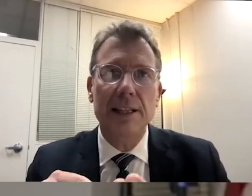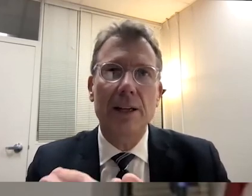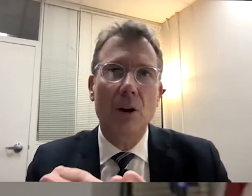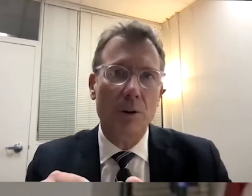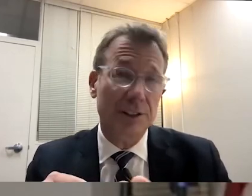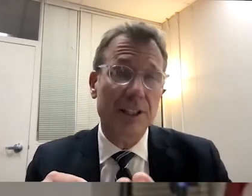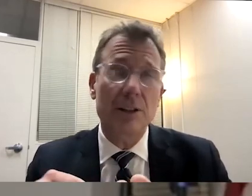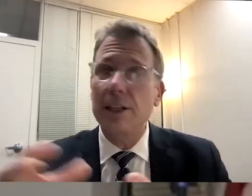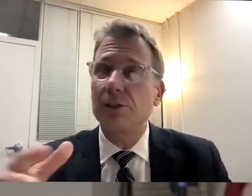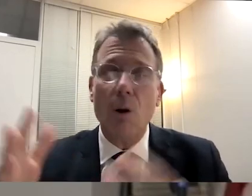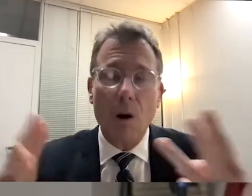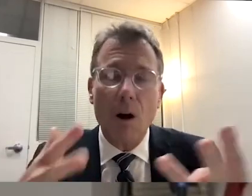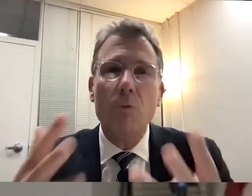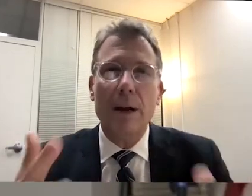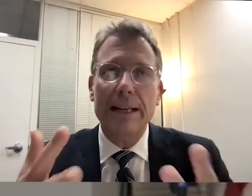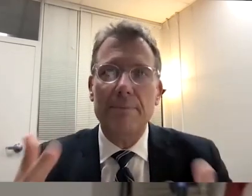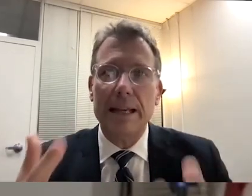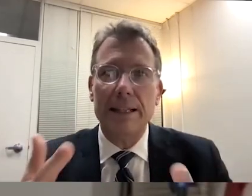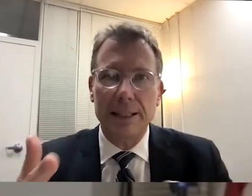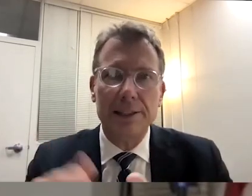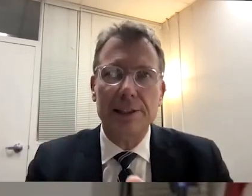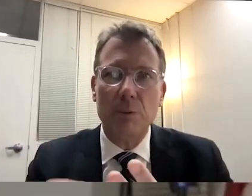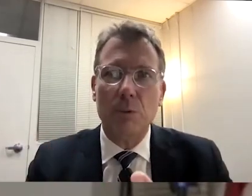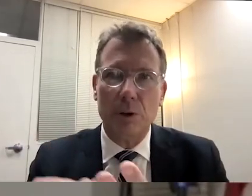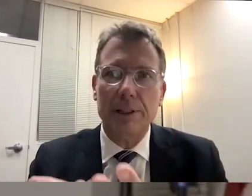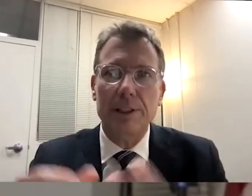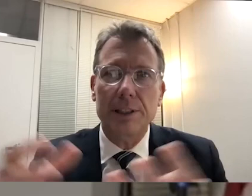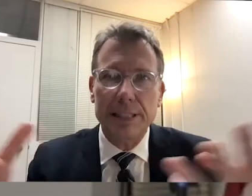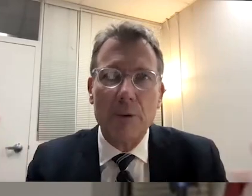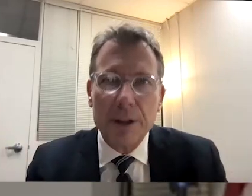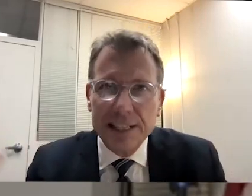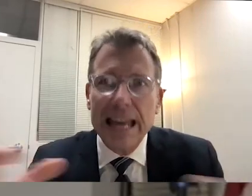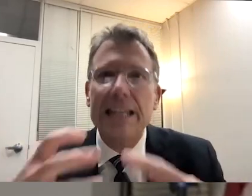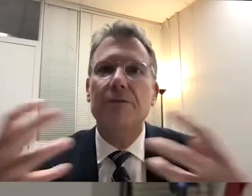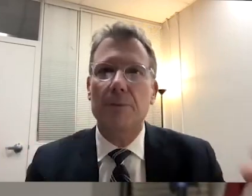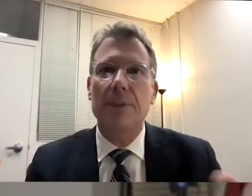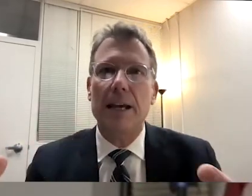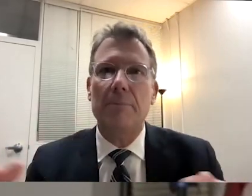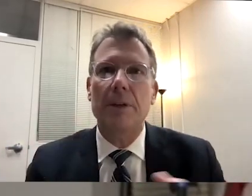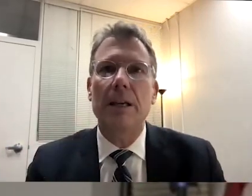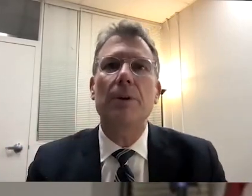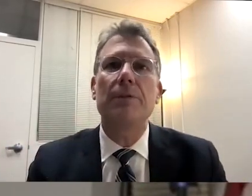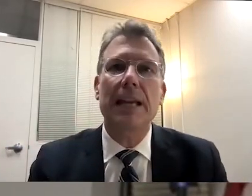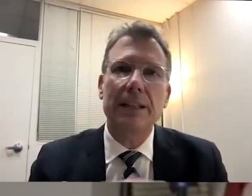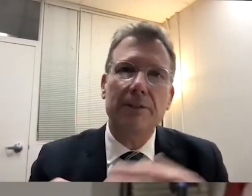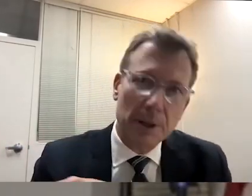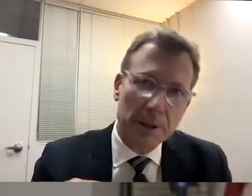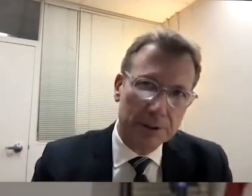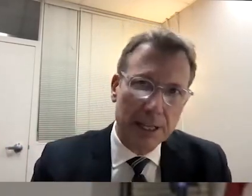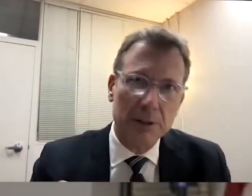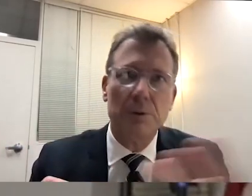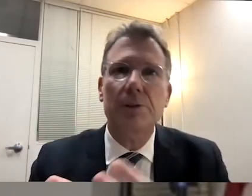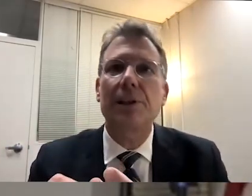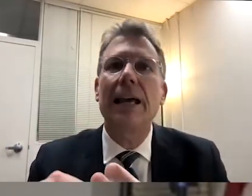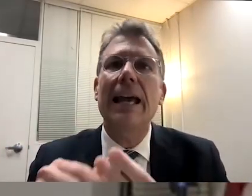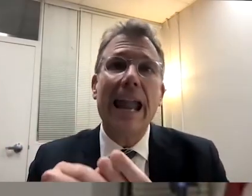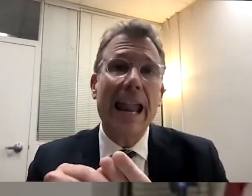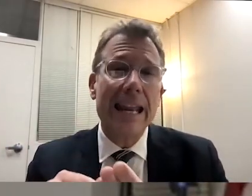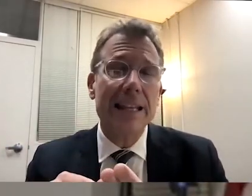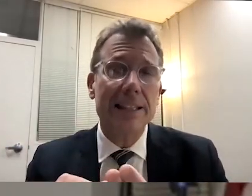that. These are all recommended things that we've taken from them. We've taken from other